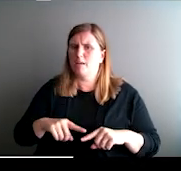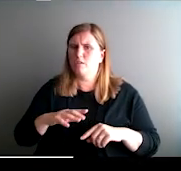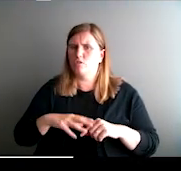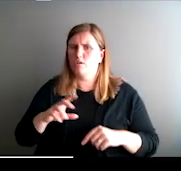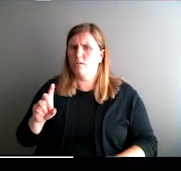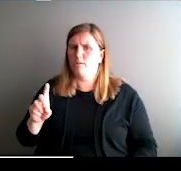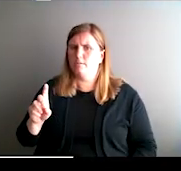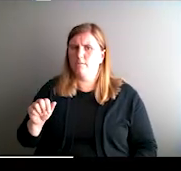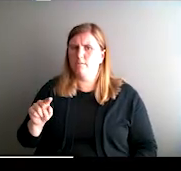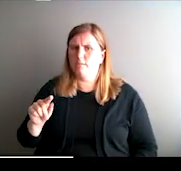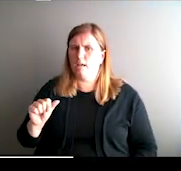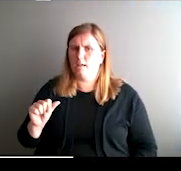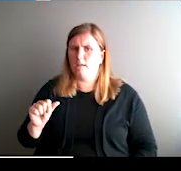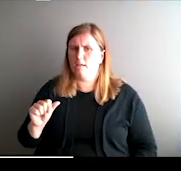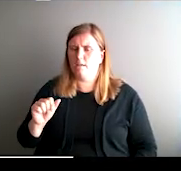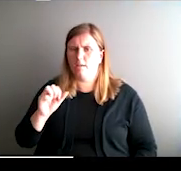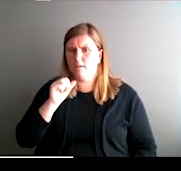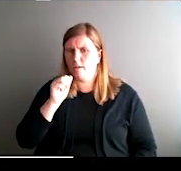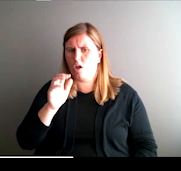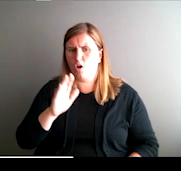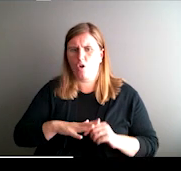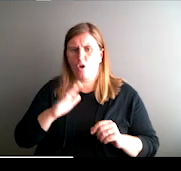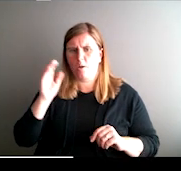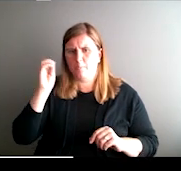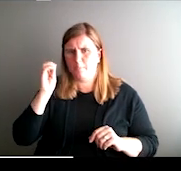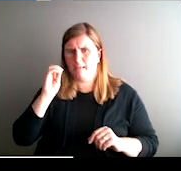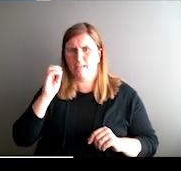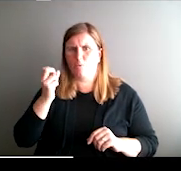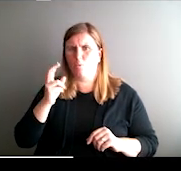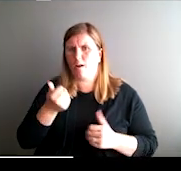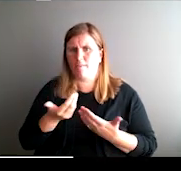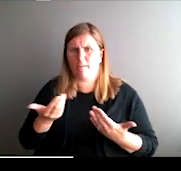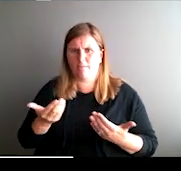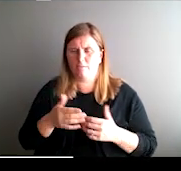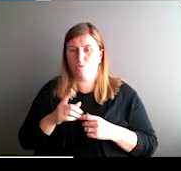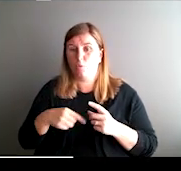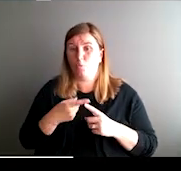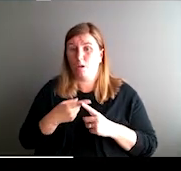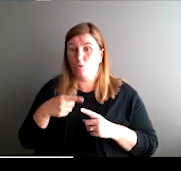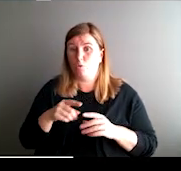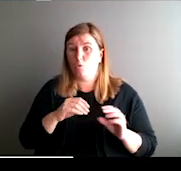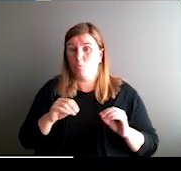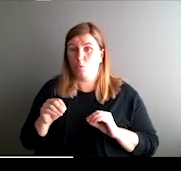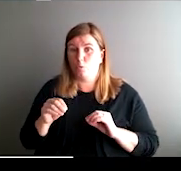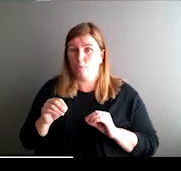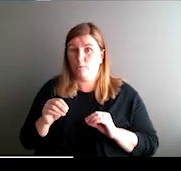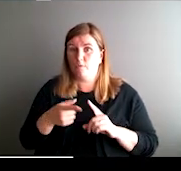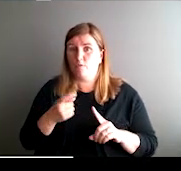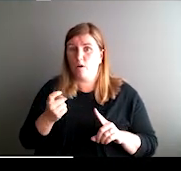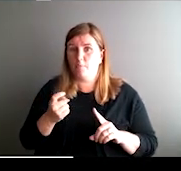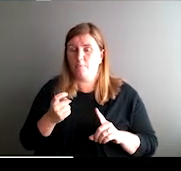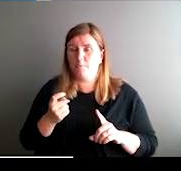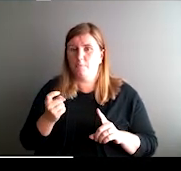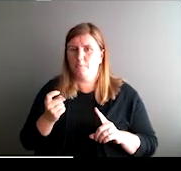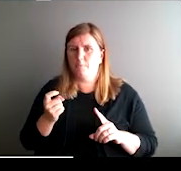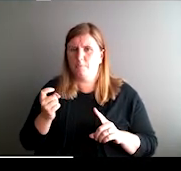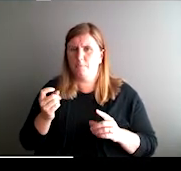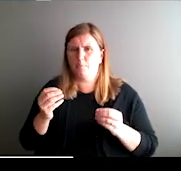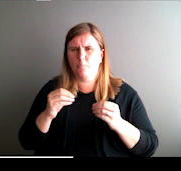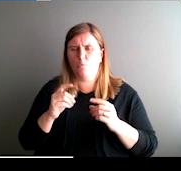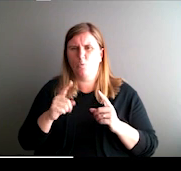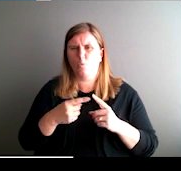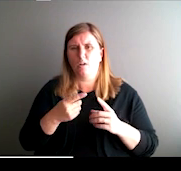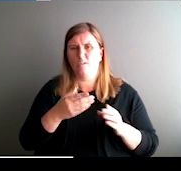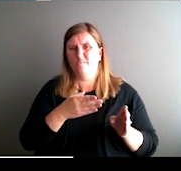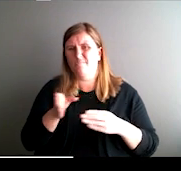data and not on opinion or anything else. So when you move from when you